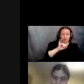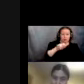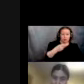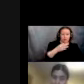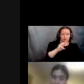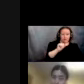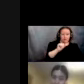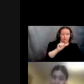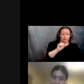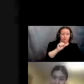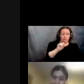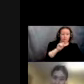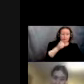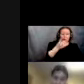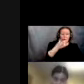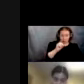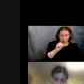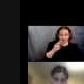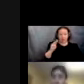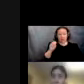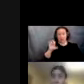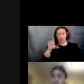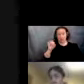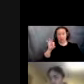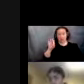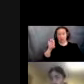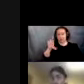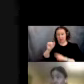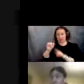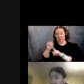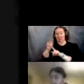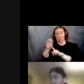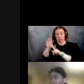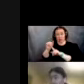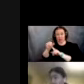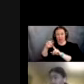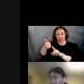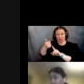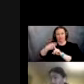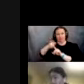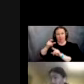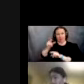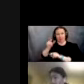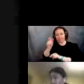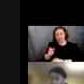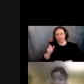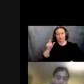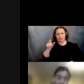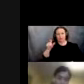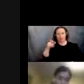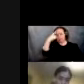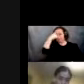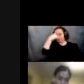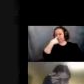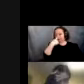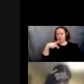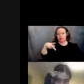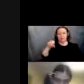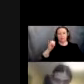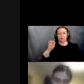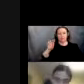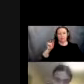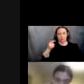Figueira, who was a Portuguese immigrant. She and her parents had come over from Portugal to work, like many of the Japanese immigrants, on the sugar